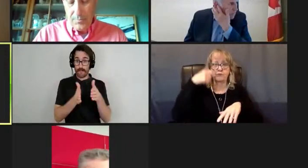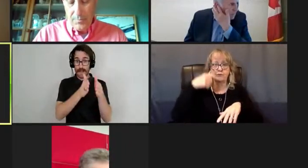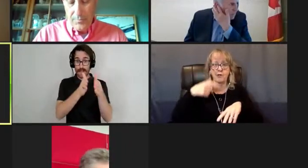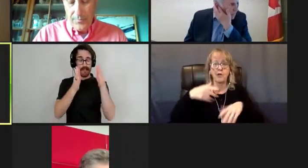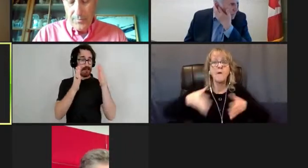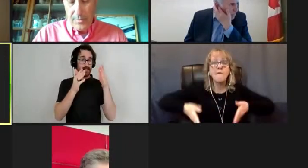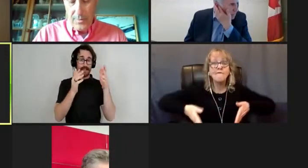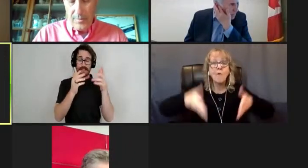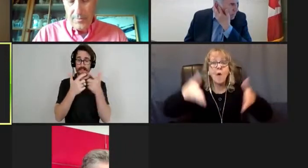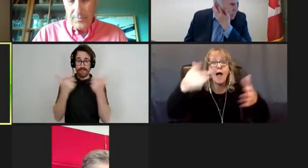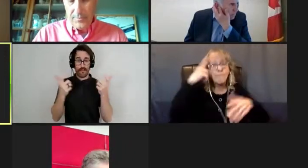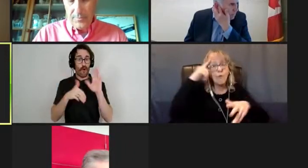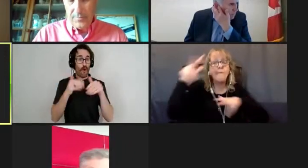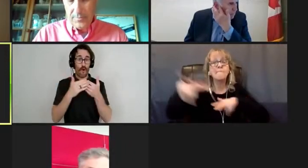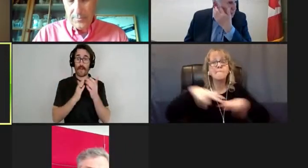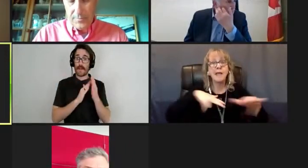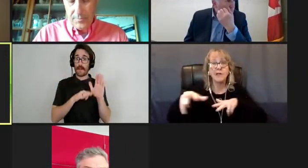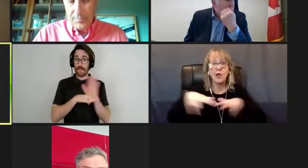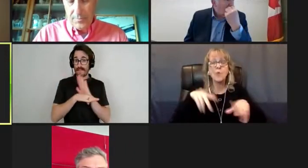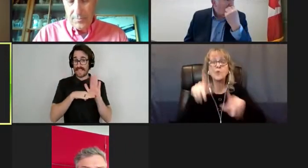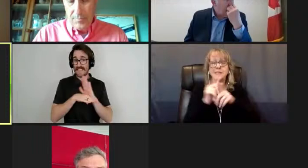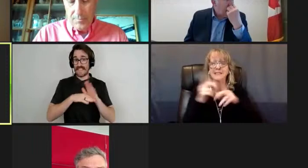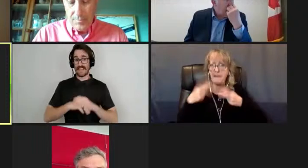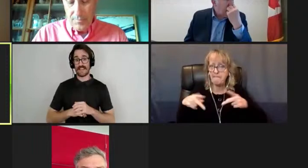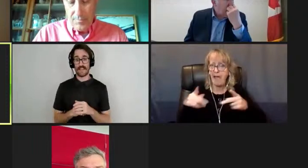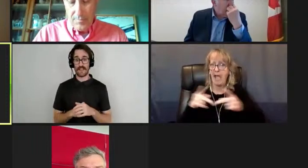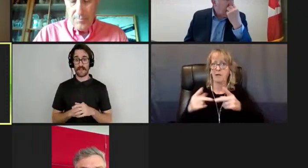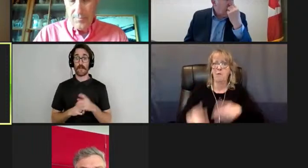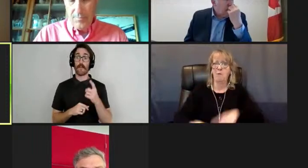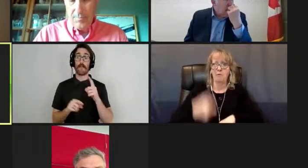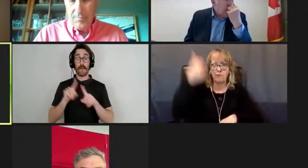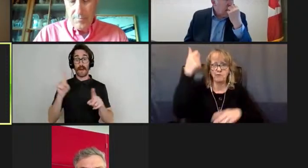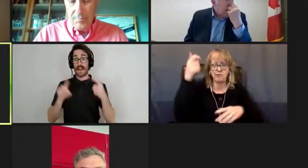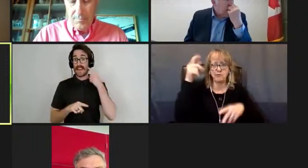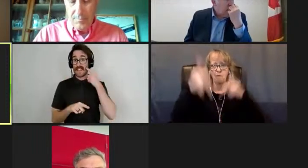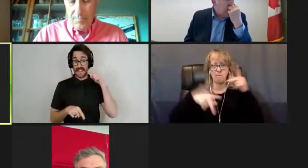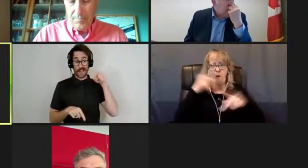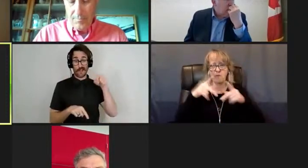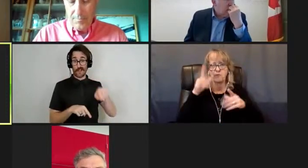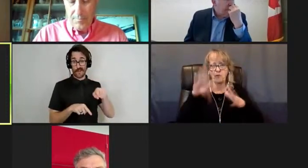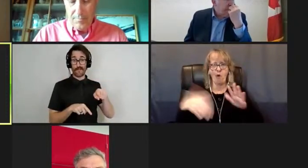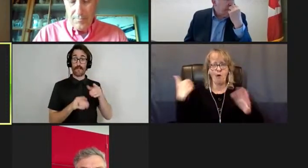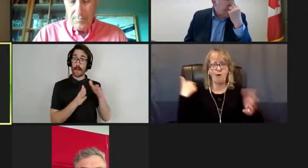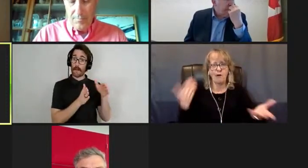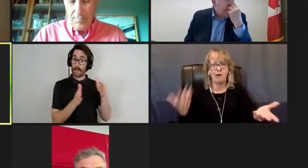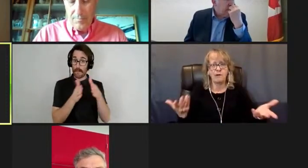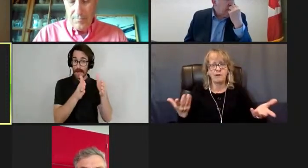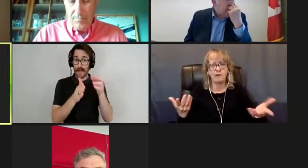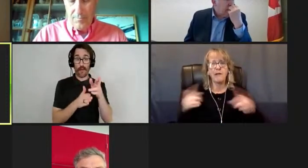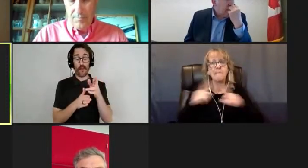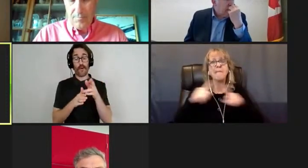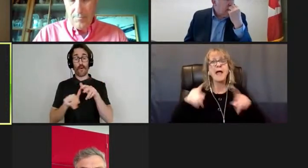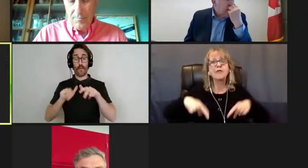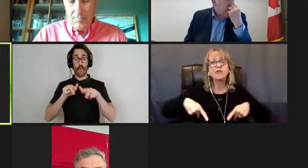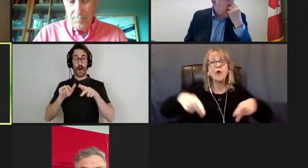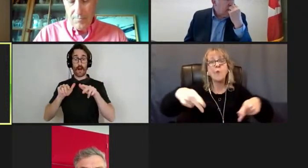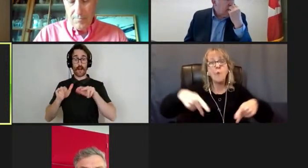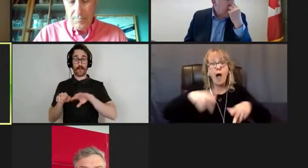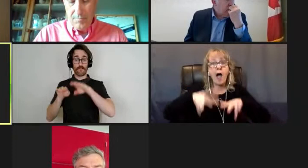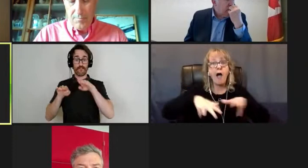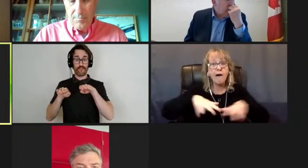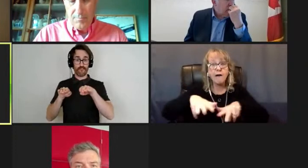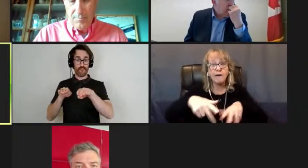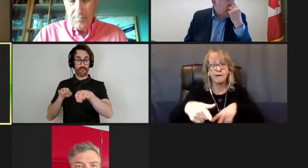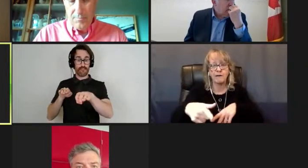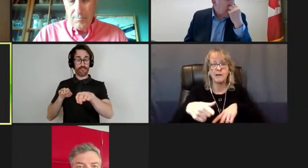think those pathways and sidewalks, you know, there could be some consideration around how to